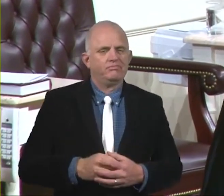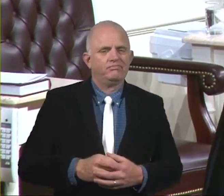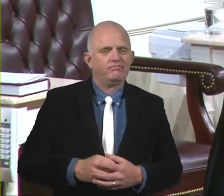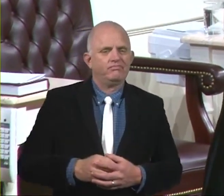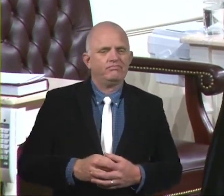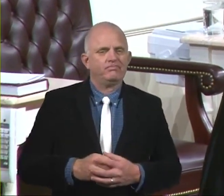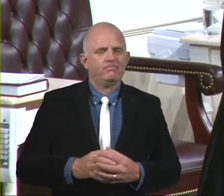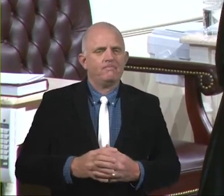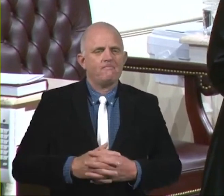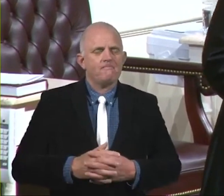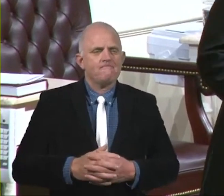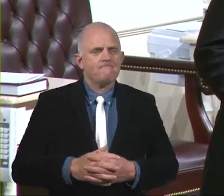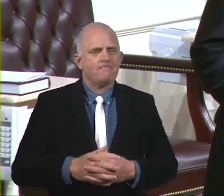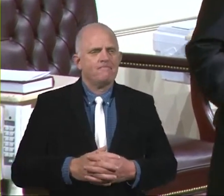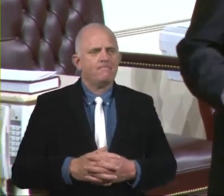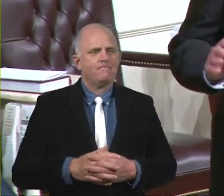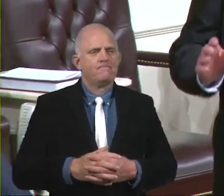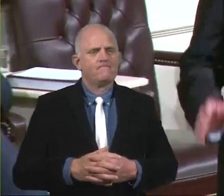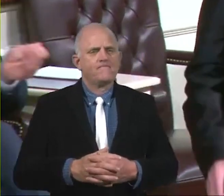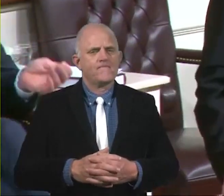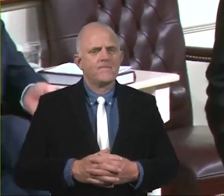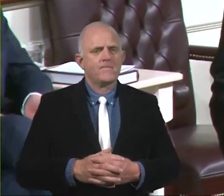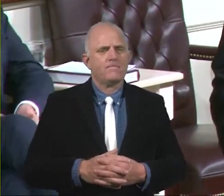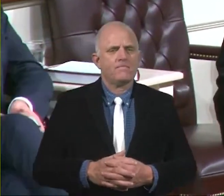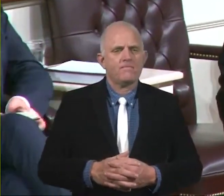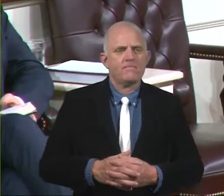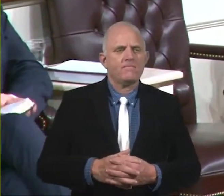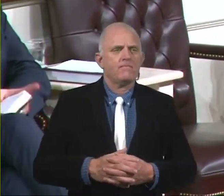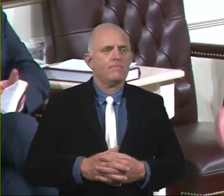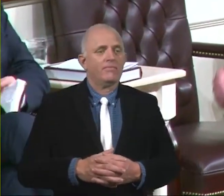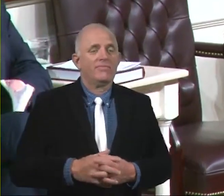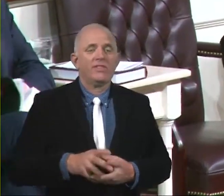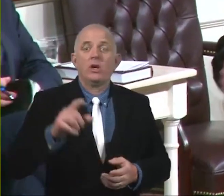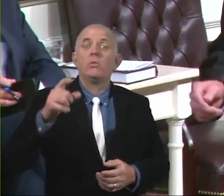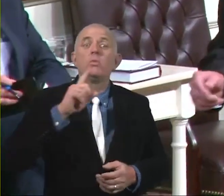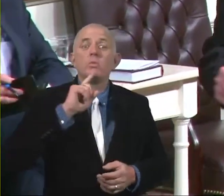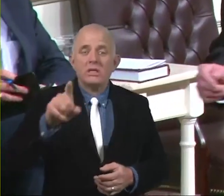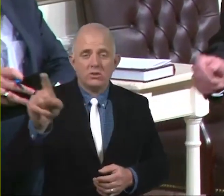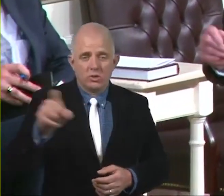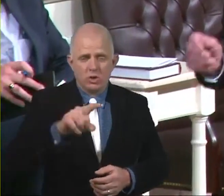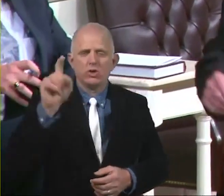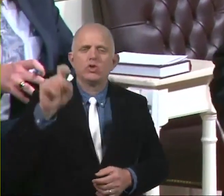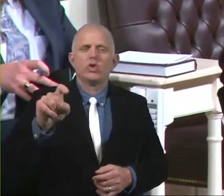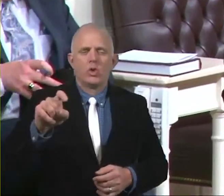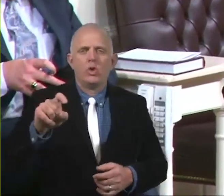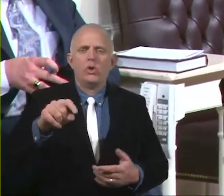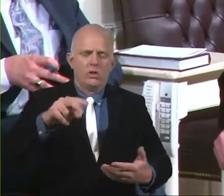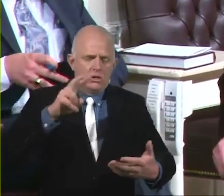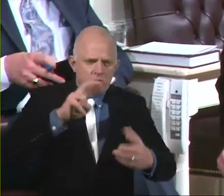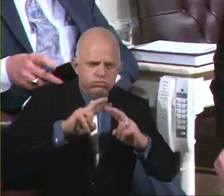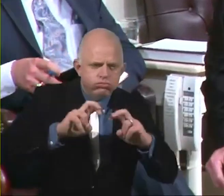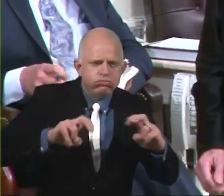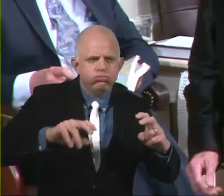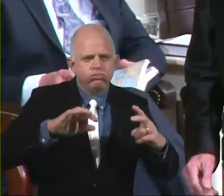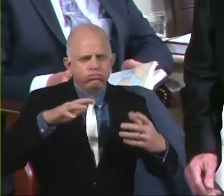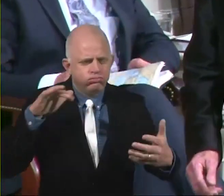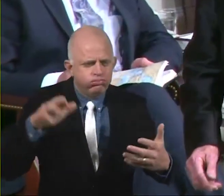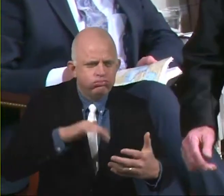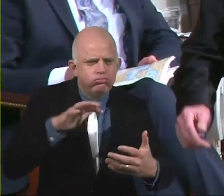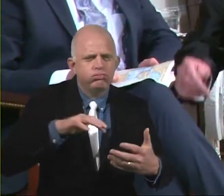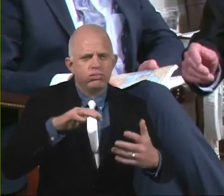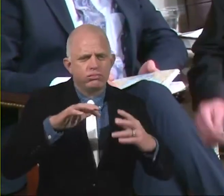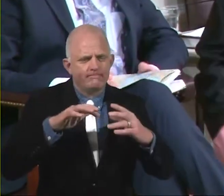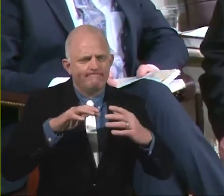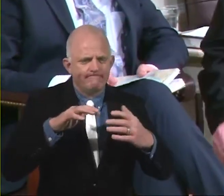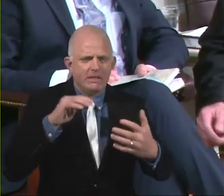And so we find here, if they had just studied a little bit, go over the story of Jonah sometime. And verse